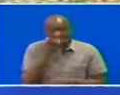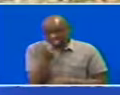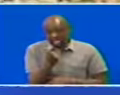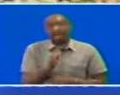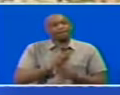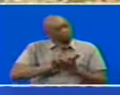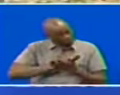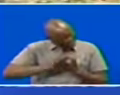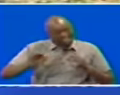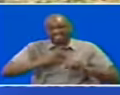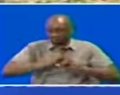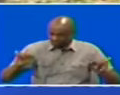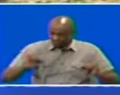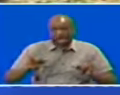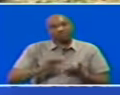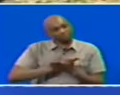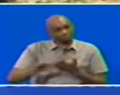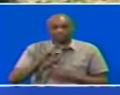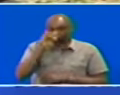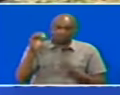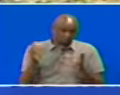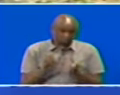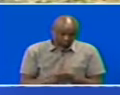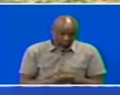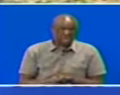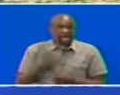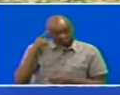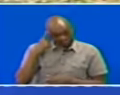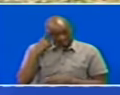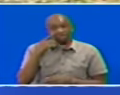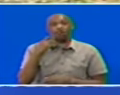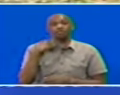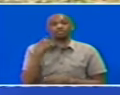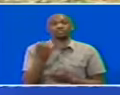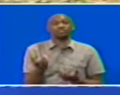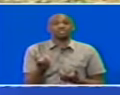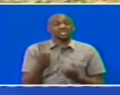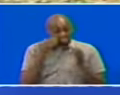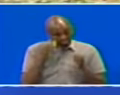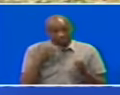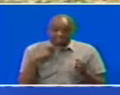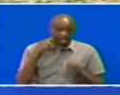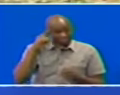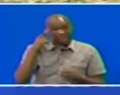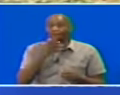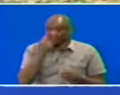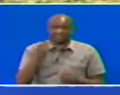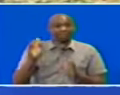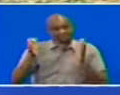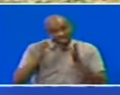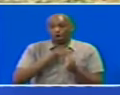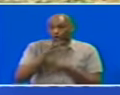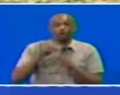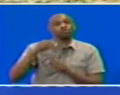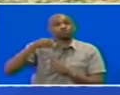purely Jubilee, so our main election is actually the party primary. It would only be fair that all the polling